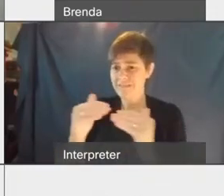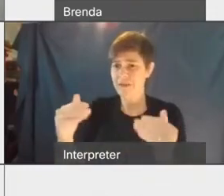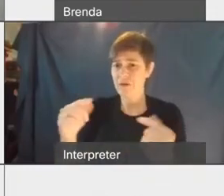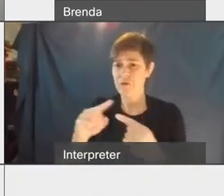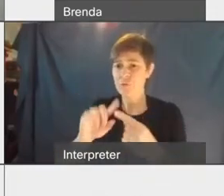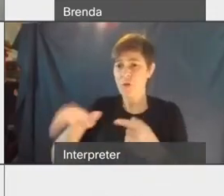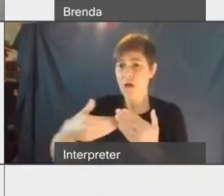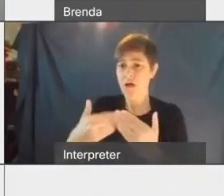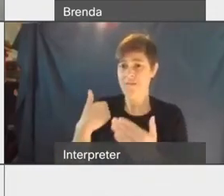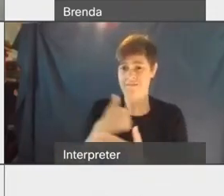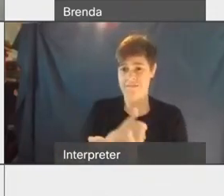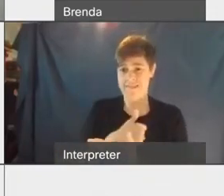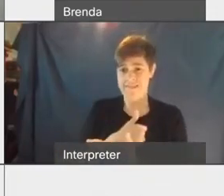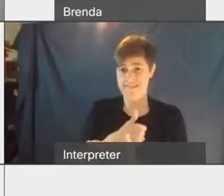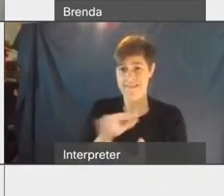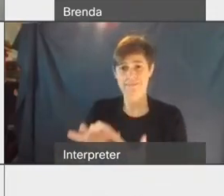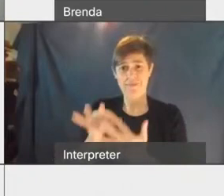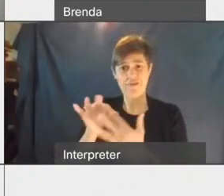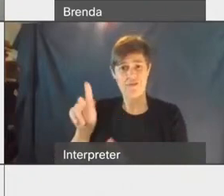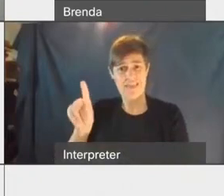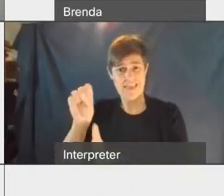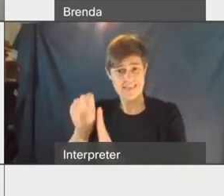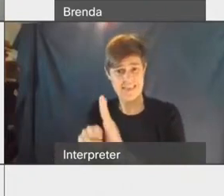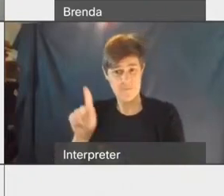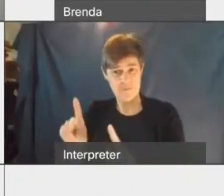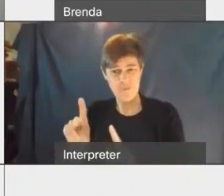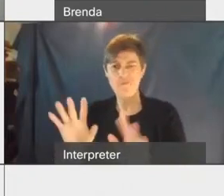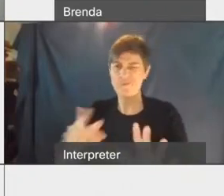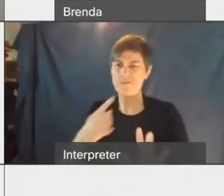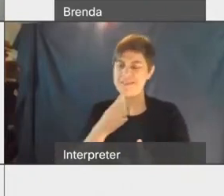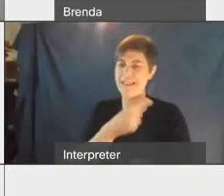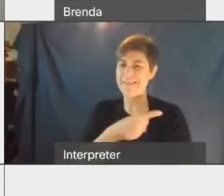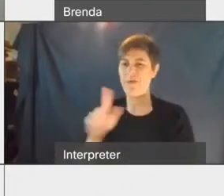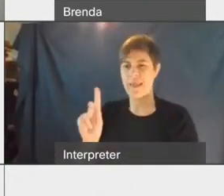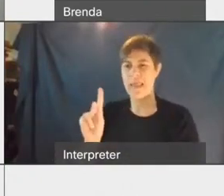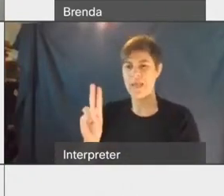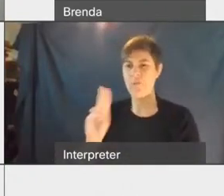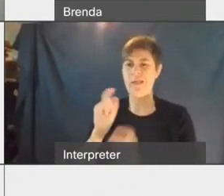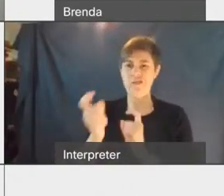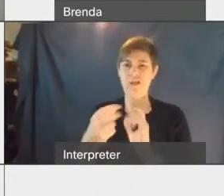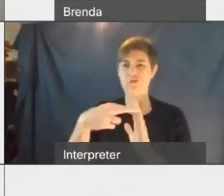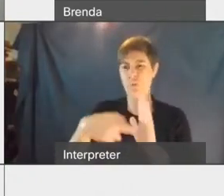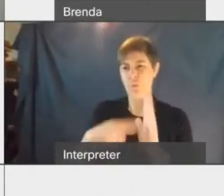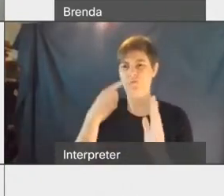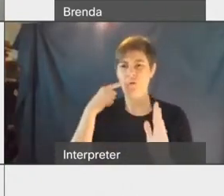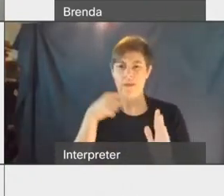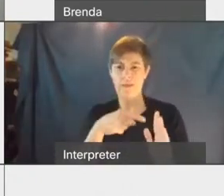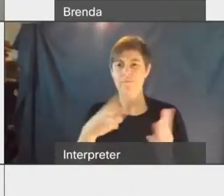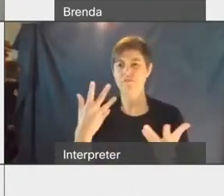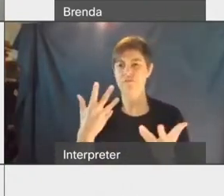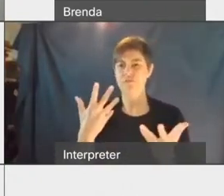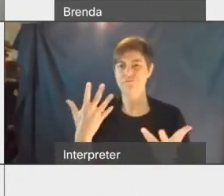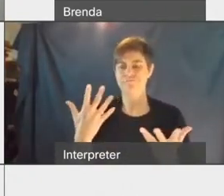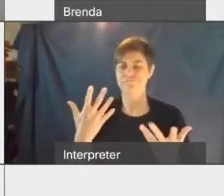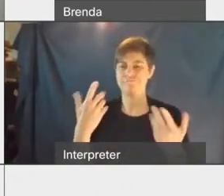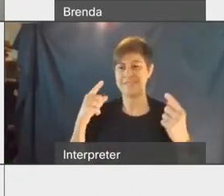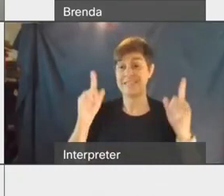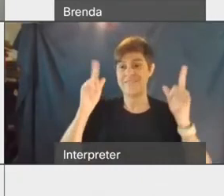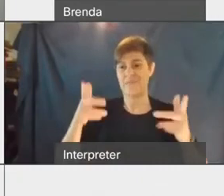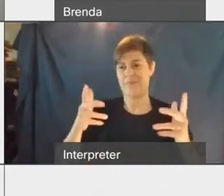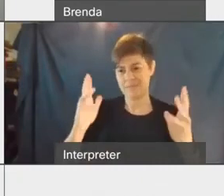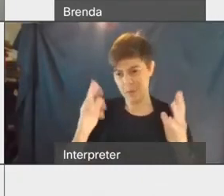of us, particularly us K-Staters. So, community of interest. Previous speaker talked about